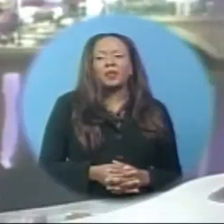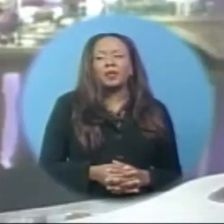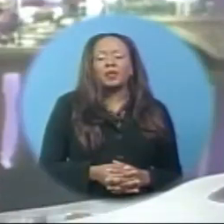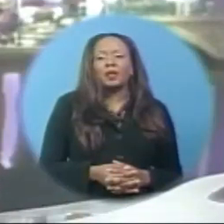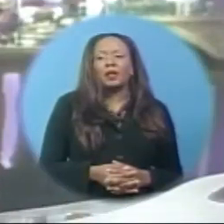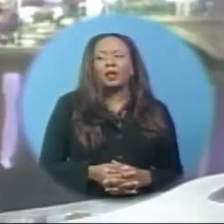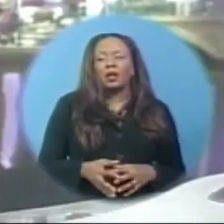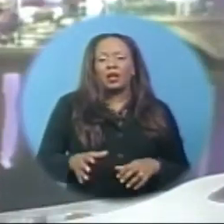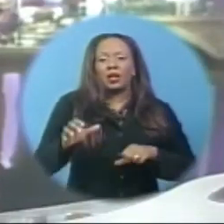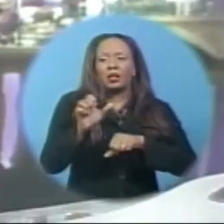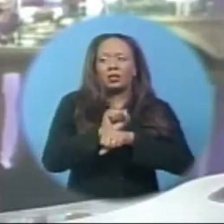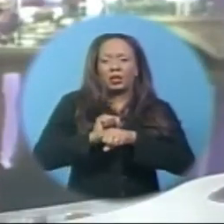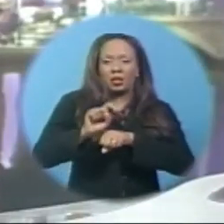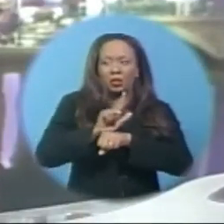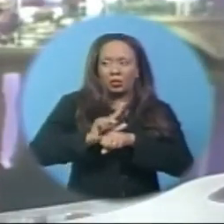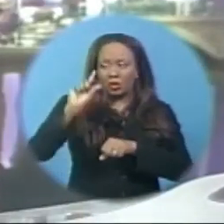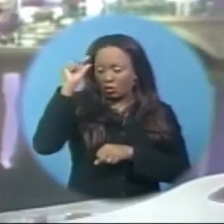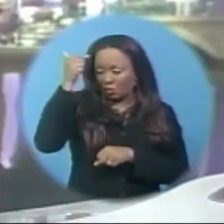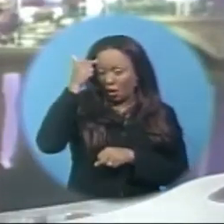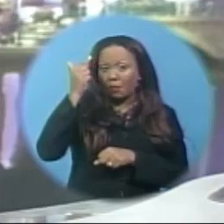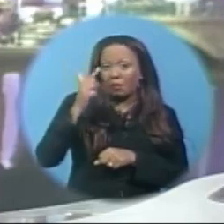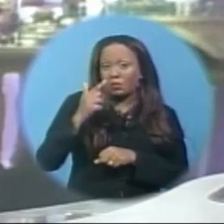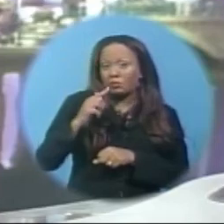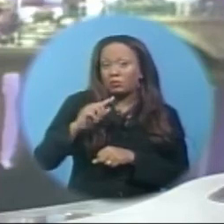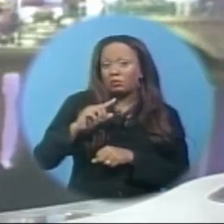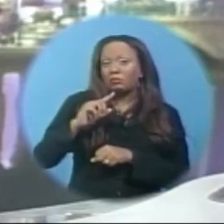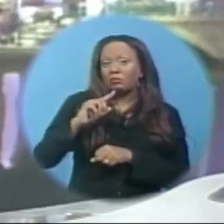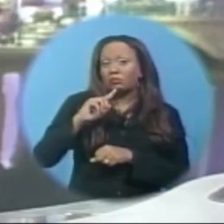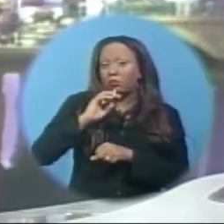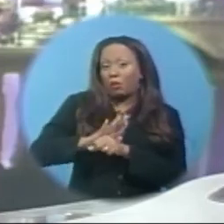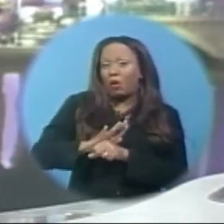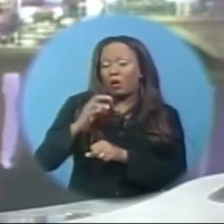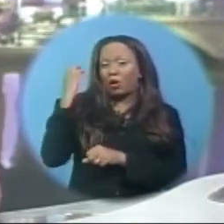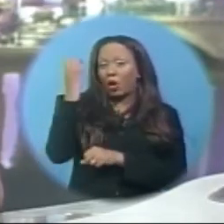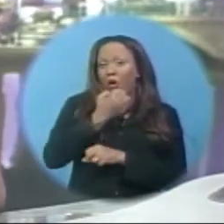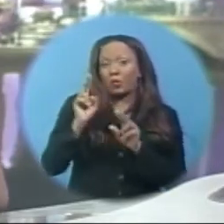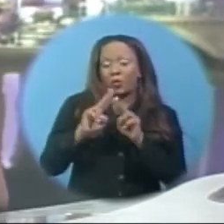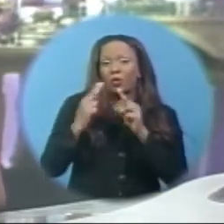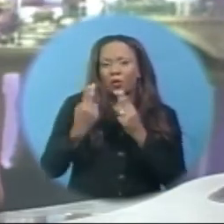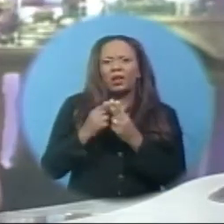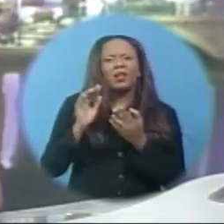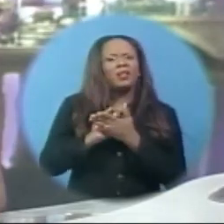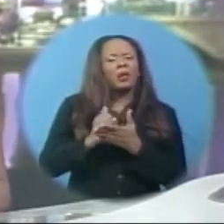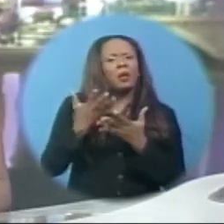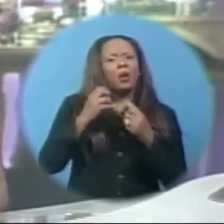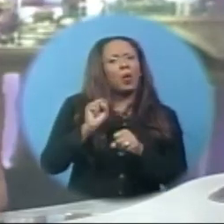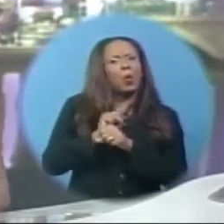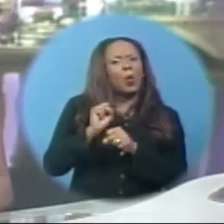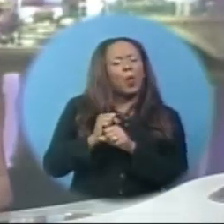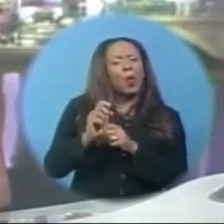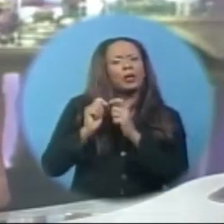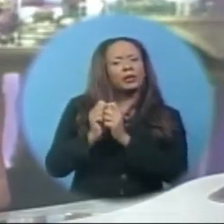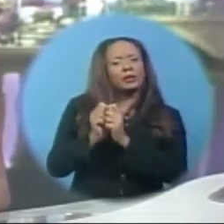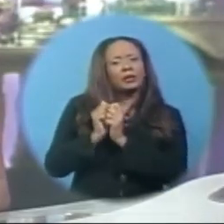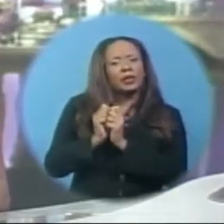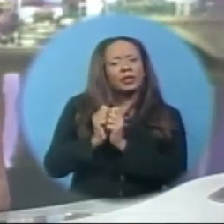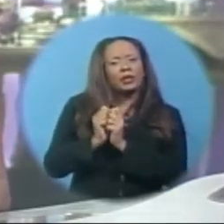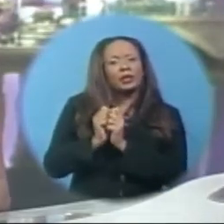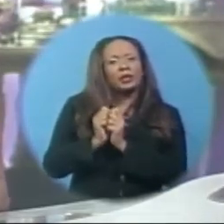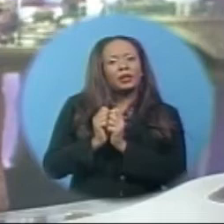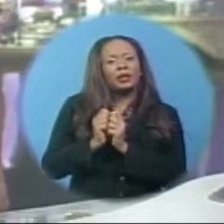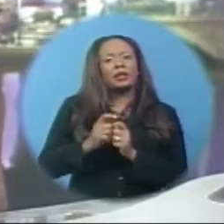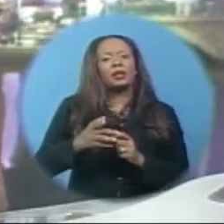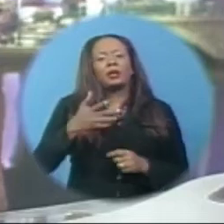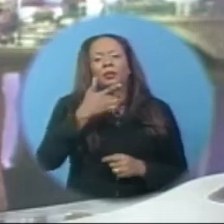The St. Lucia government has assured the European Union it is prepared to work with it to address concerns that may have resulted in the island